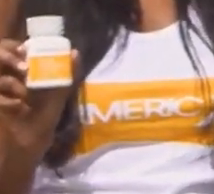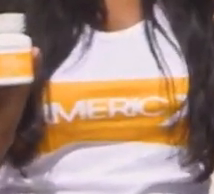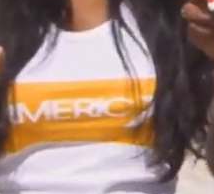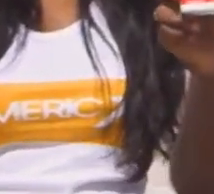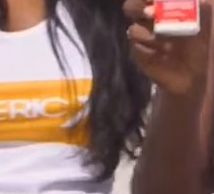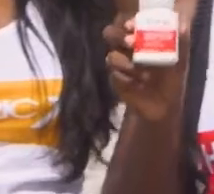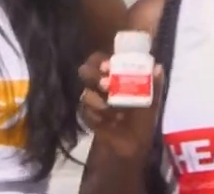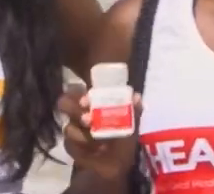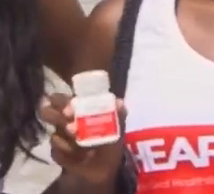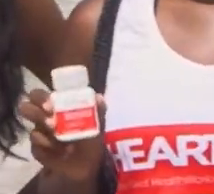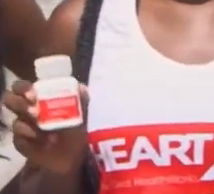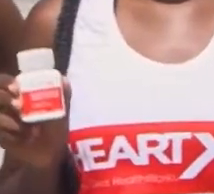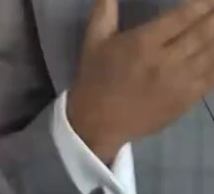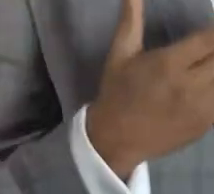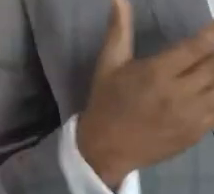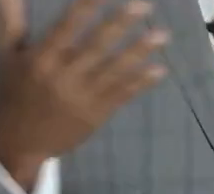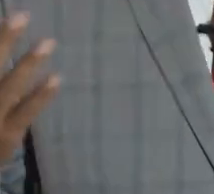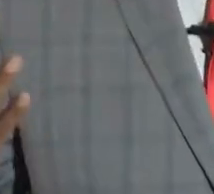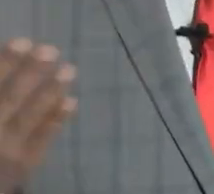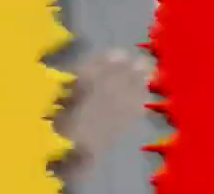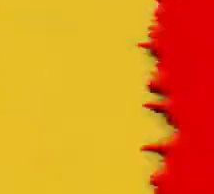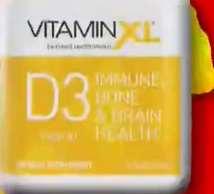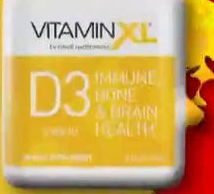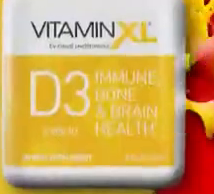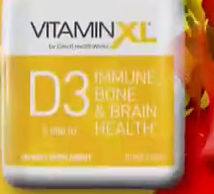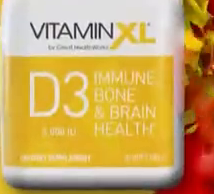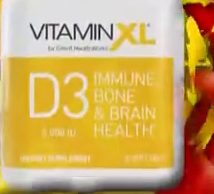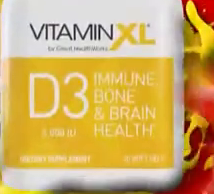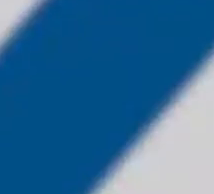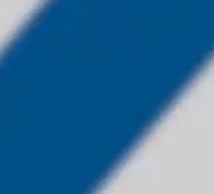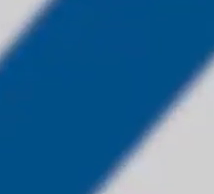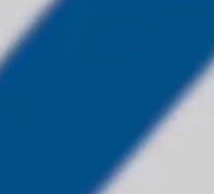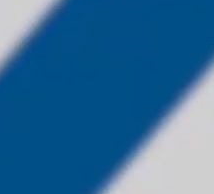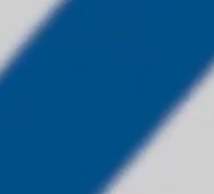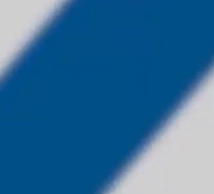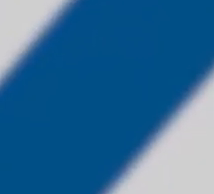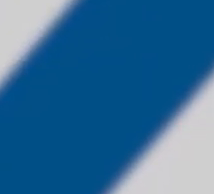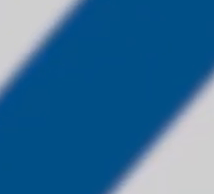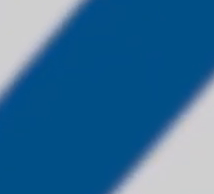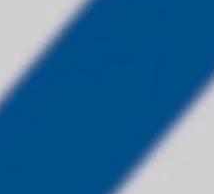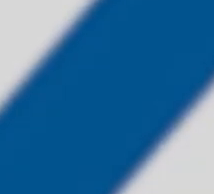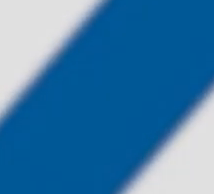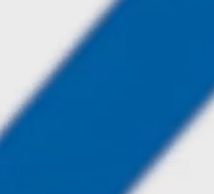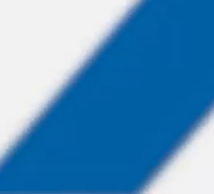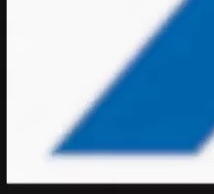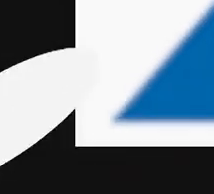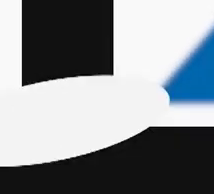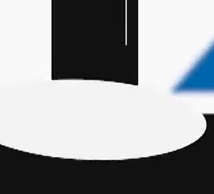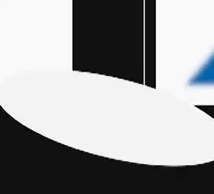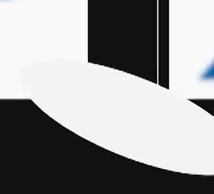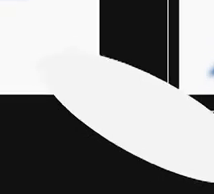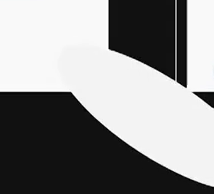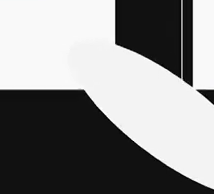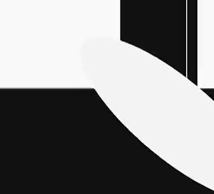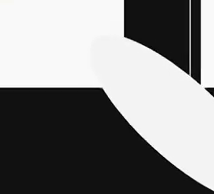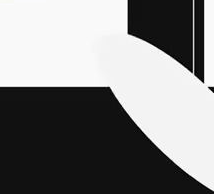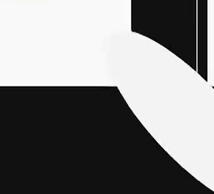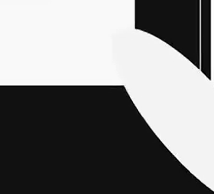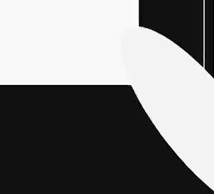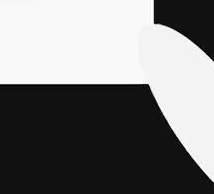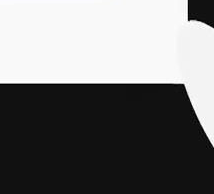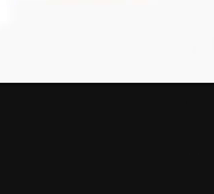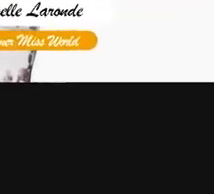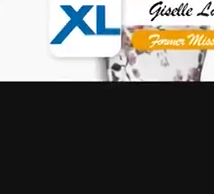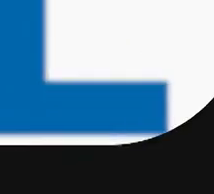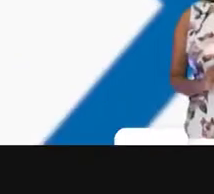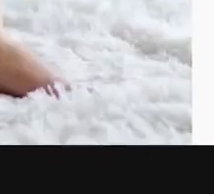really kept us feeling great. The only thing you have to lose is the pain. As a former Miss World, I have spent many hours walking in high